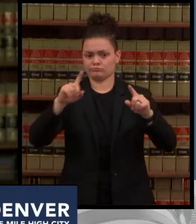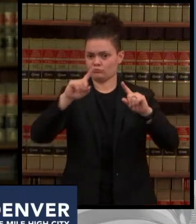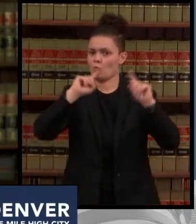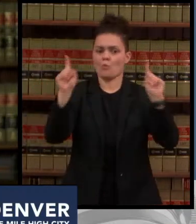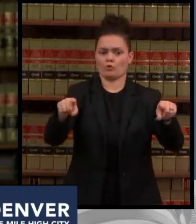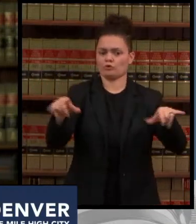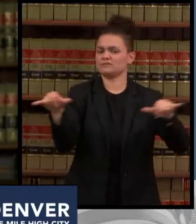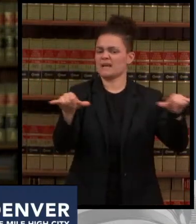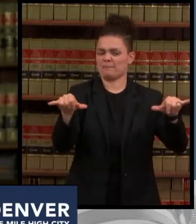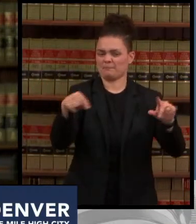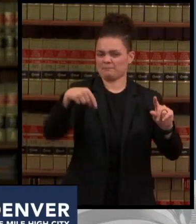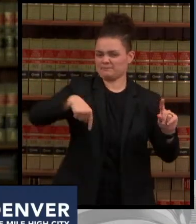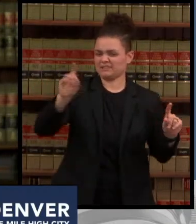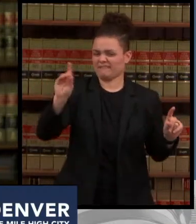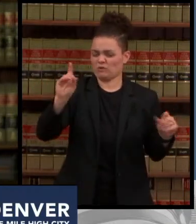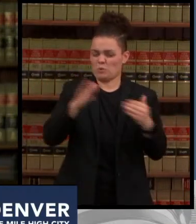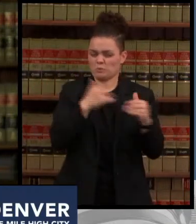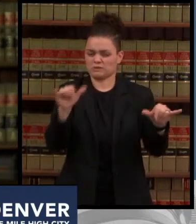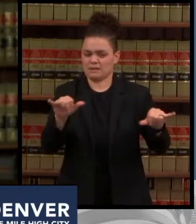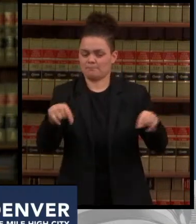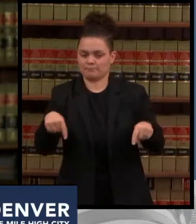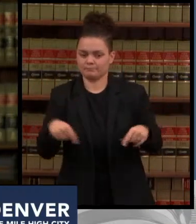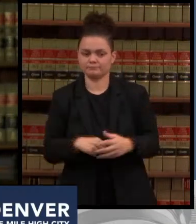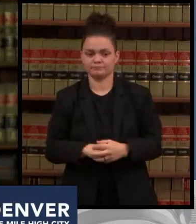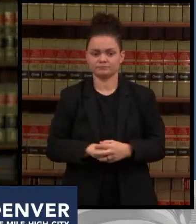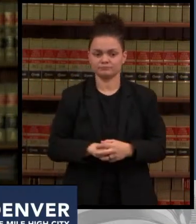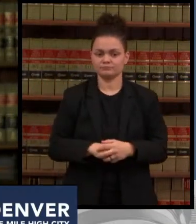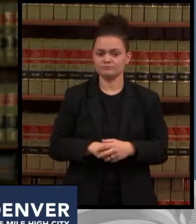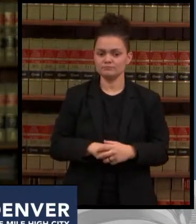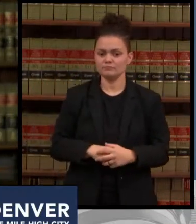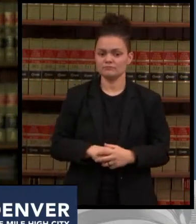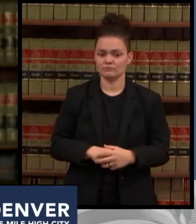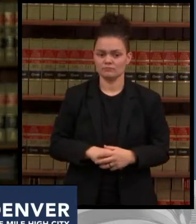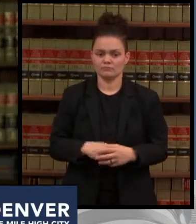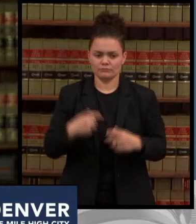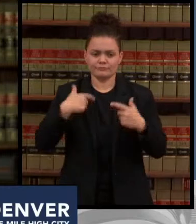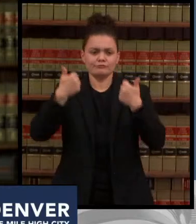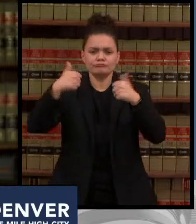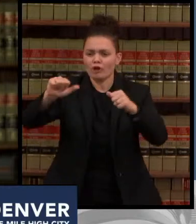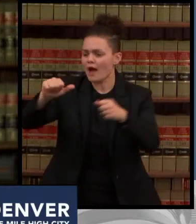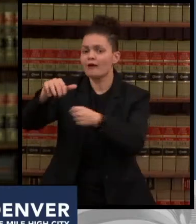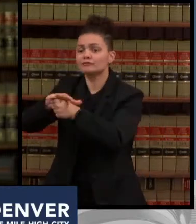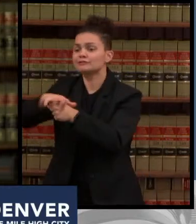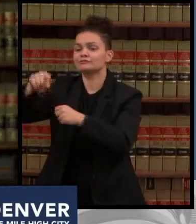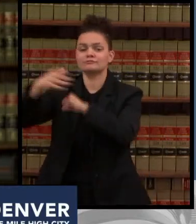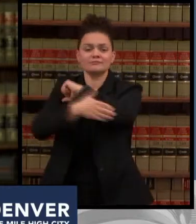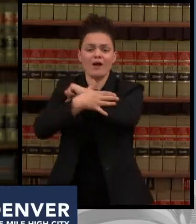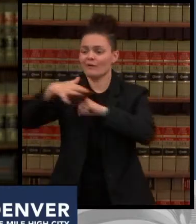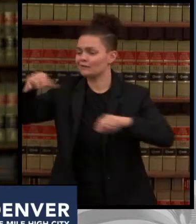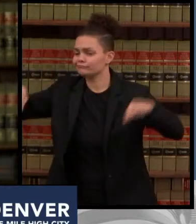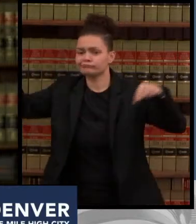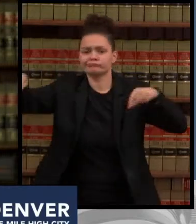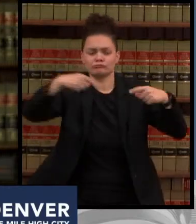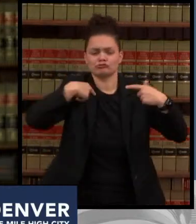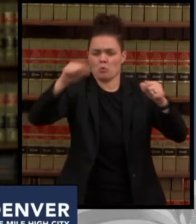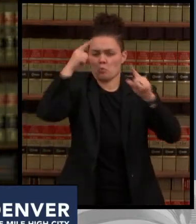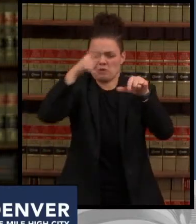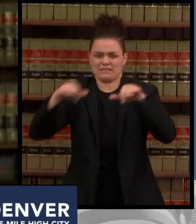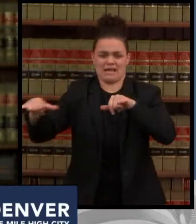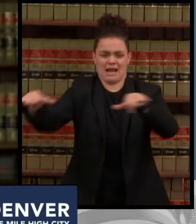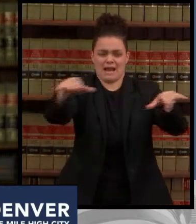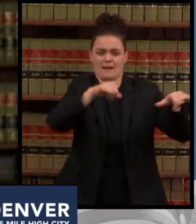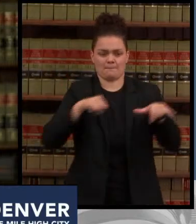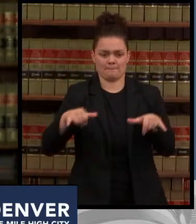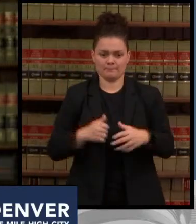possible. We've heard from our businesses, our residents, and our elected officials, please don't do a patchwork. Please do it in